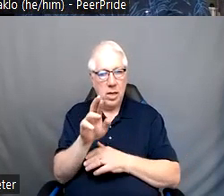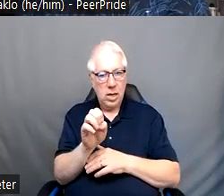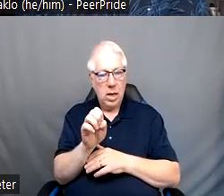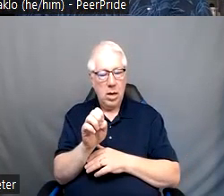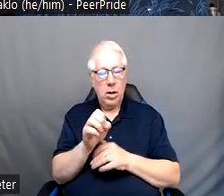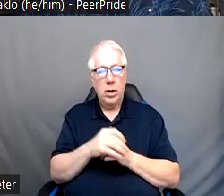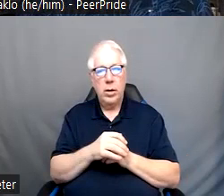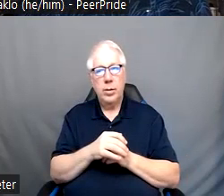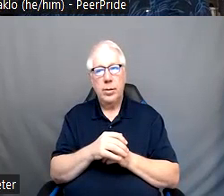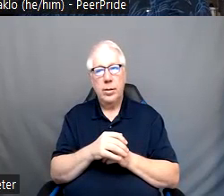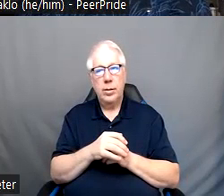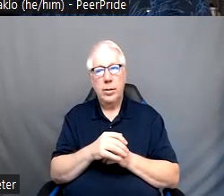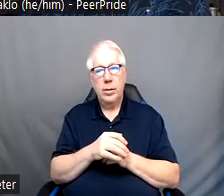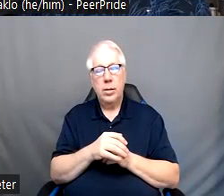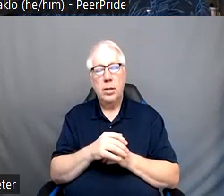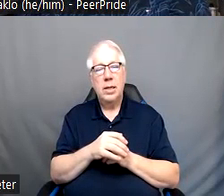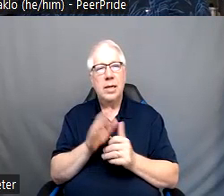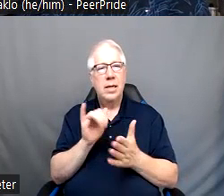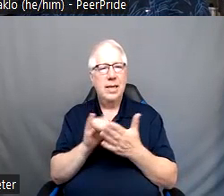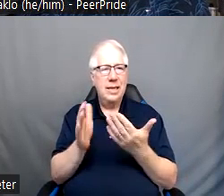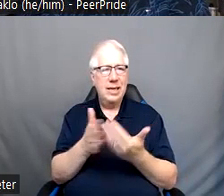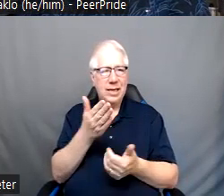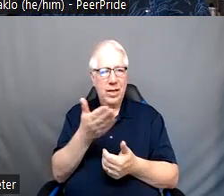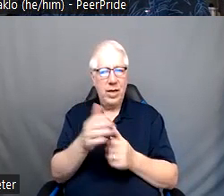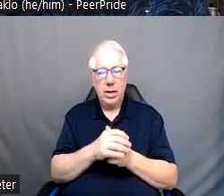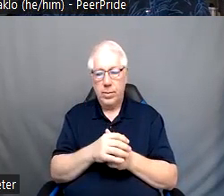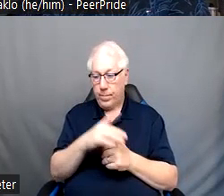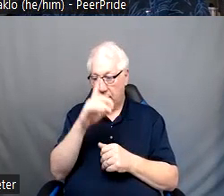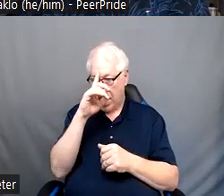space. So that's an easy thing. I think a harder